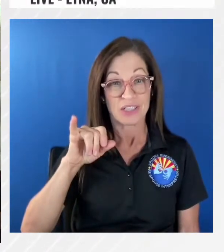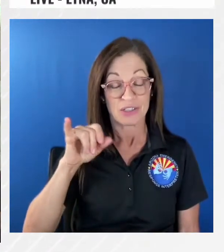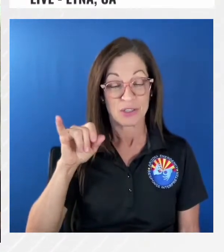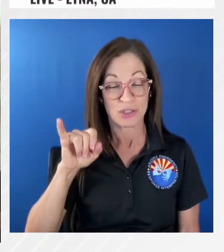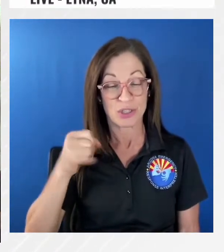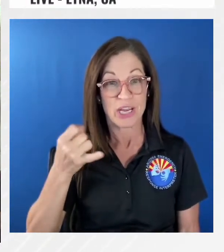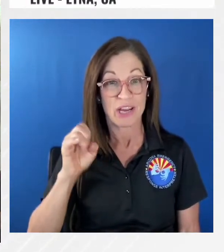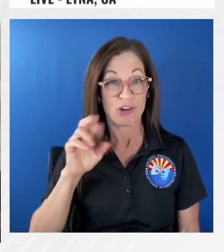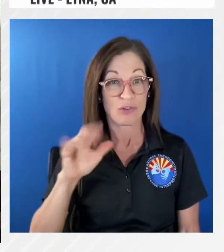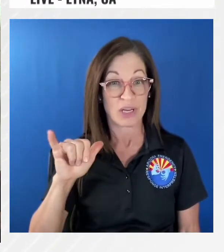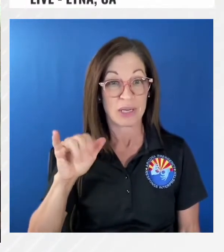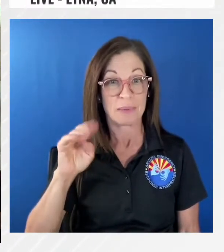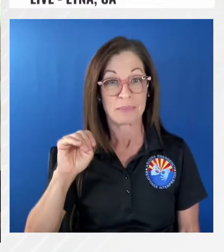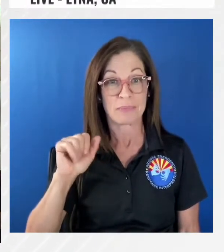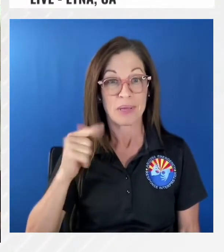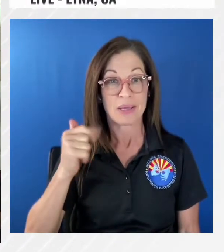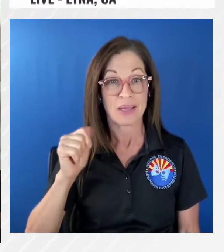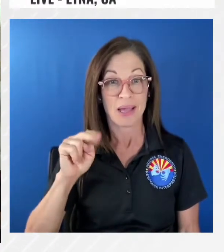Russell.